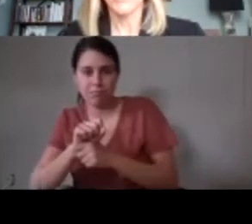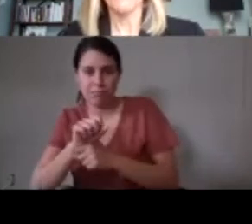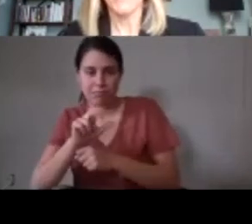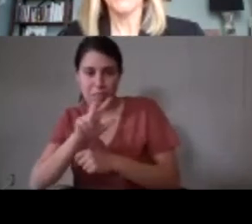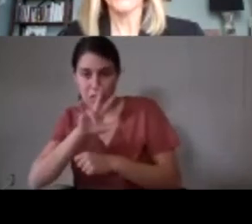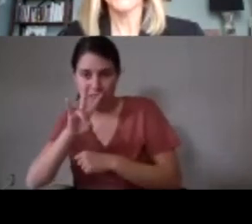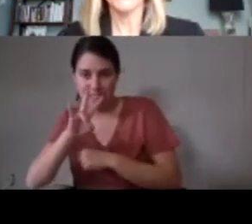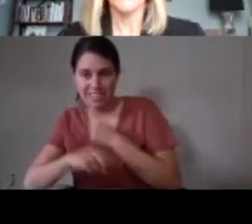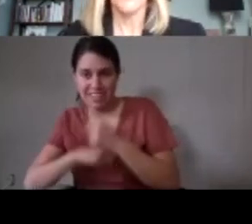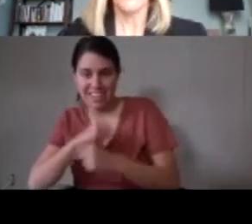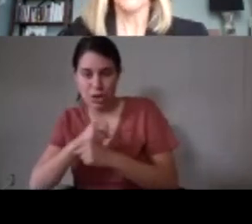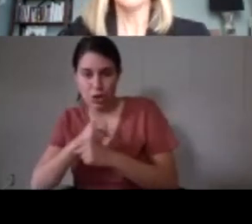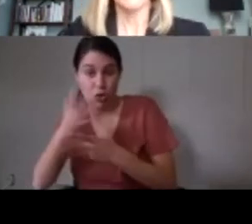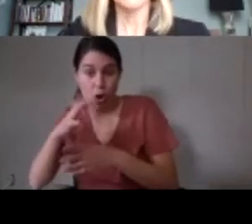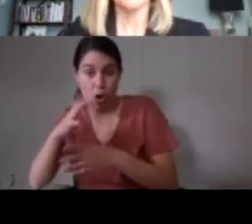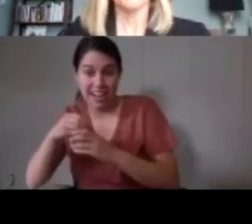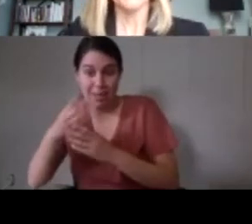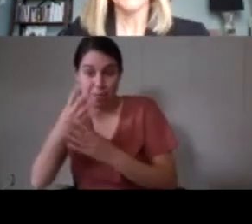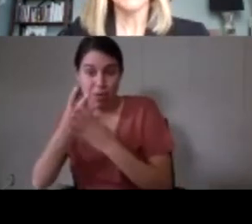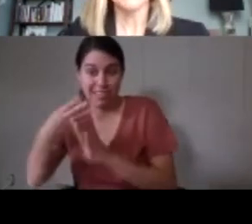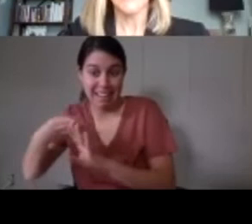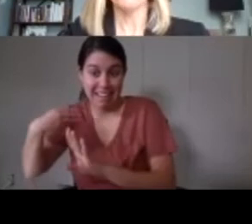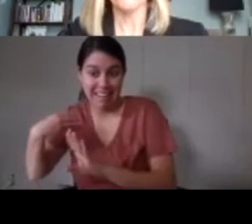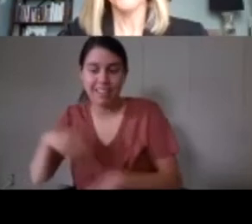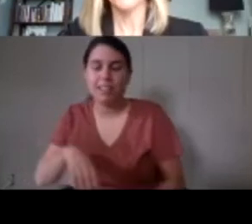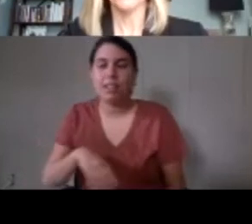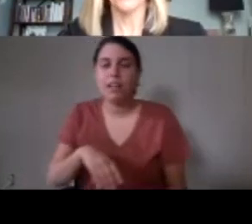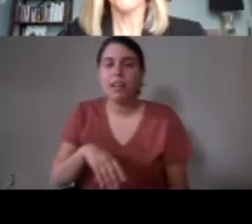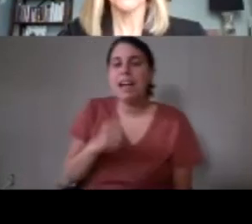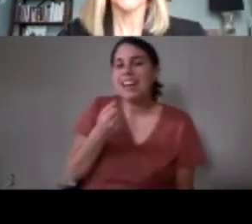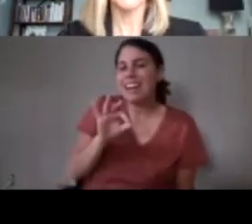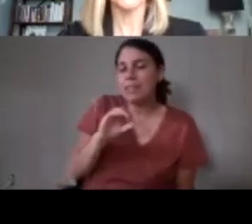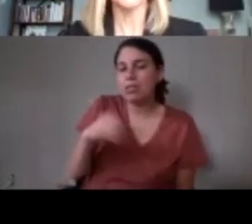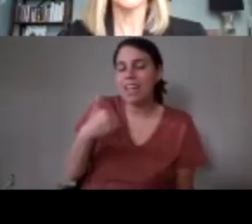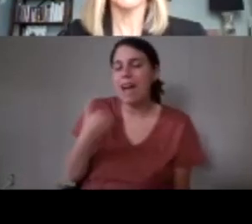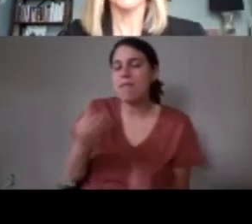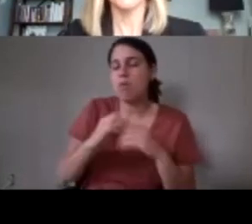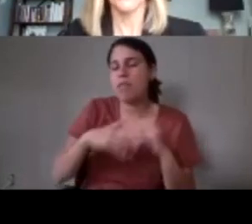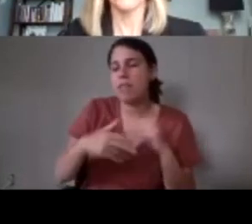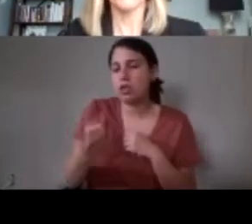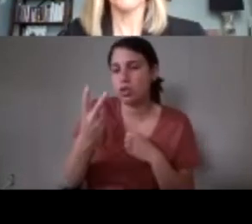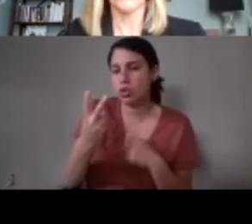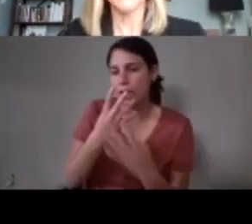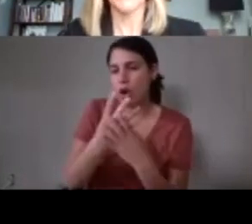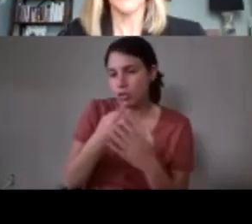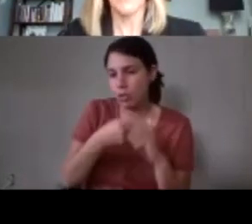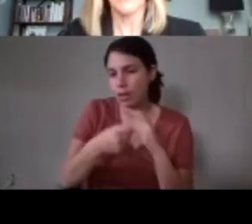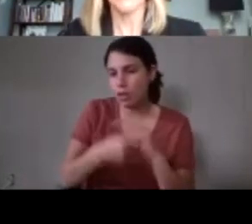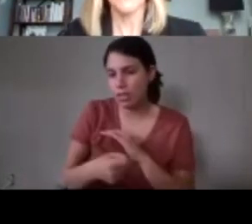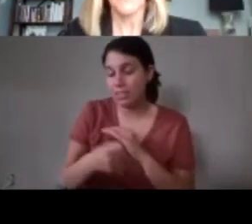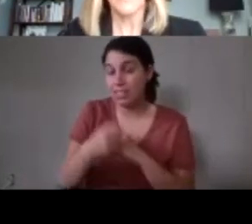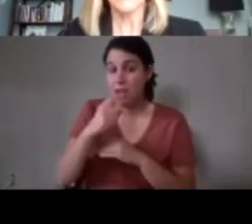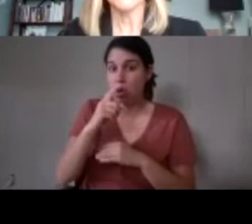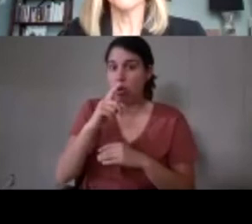they'd already been in prison. 19% had more than 2 incarcerations during the years that we were focusing